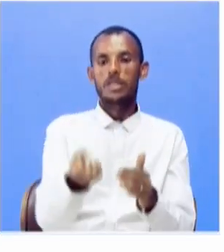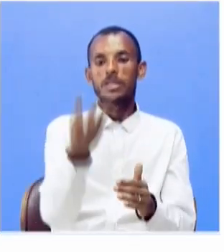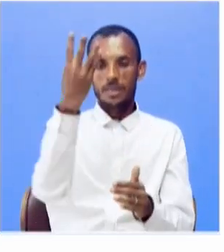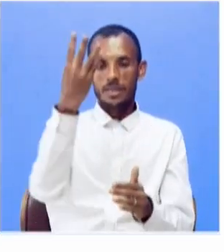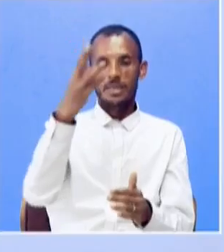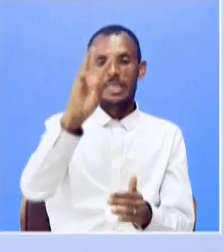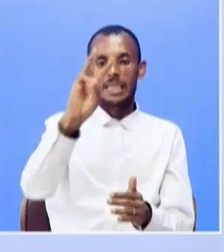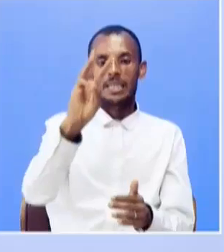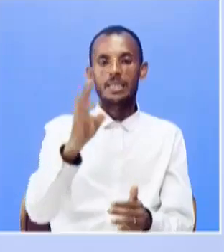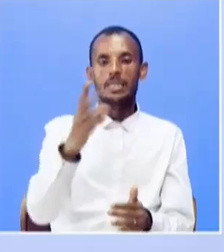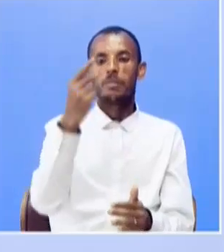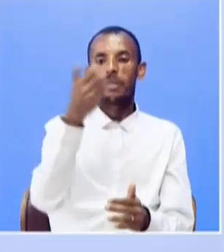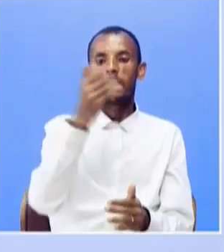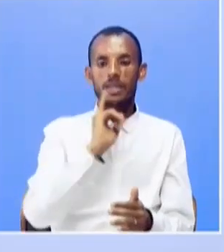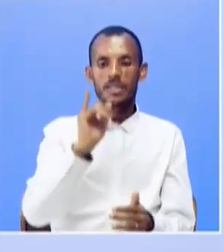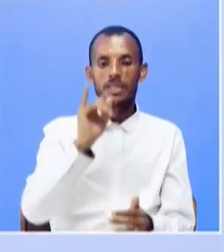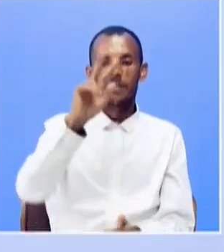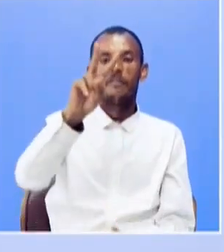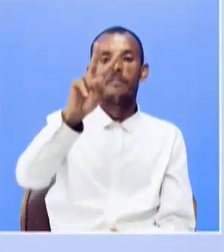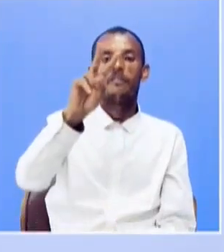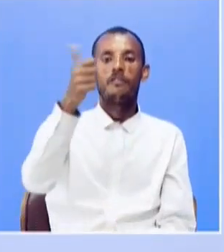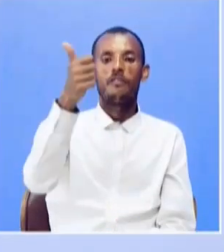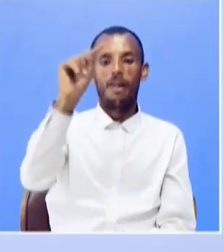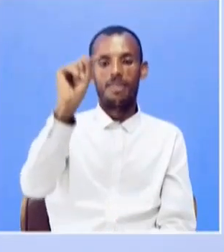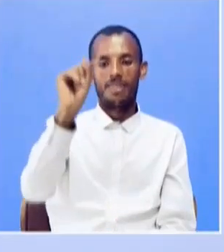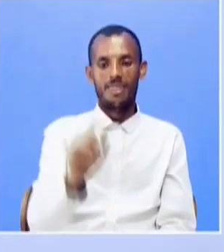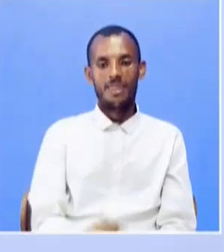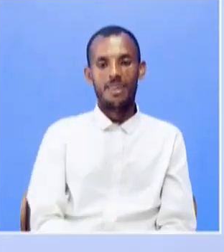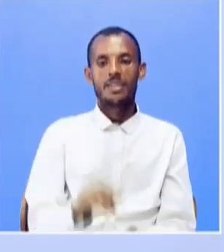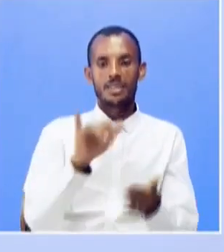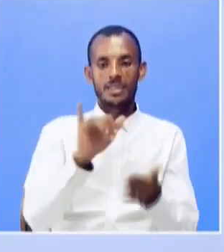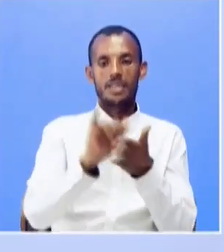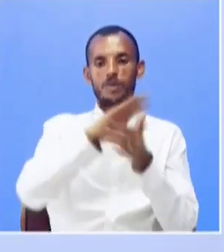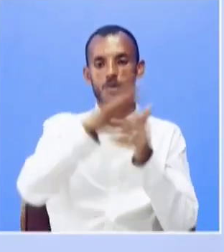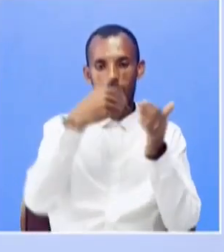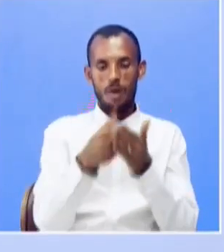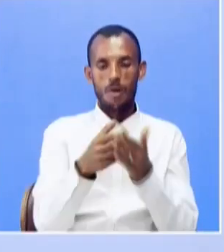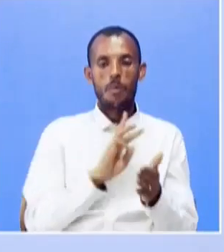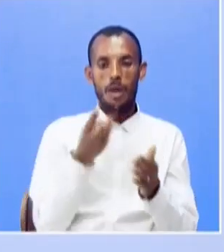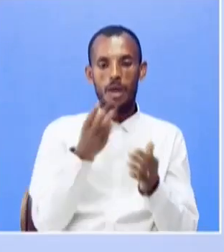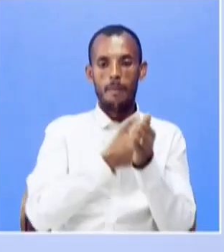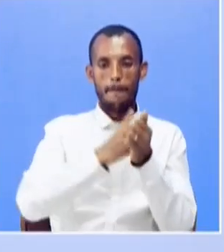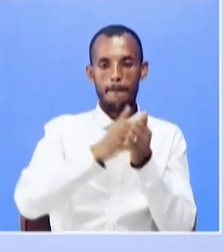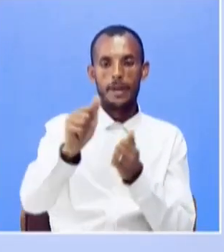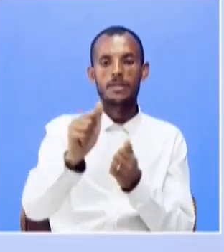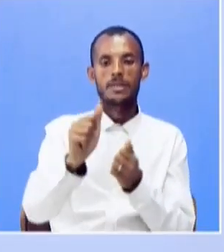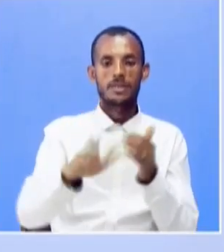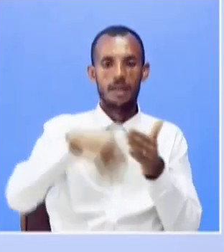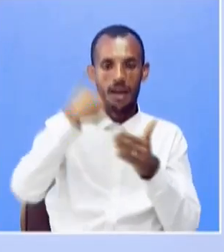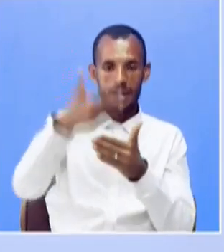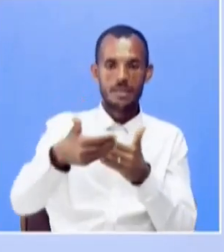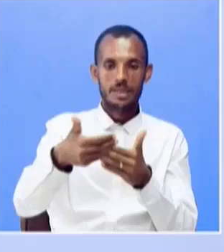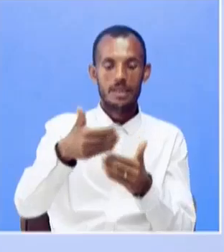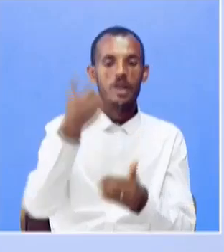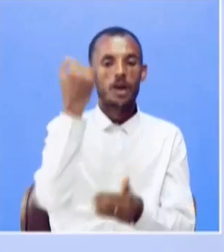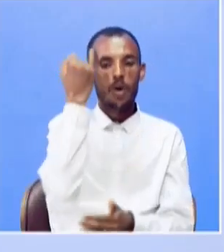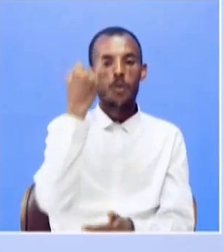be the amount of VAT. That's it. Now we'll proceed to the next concept.